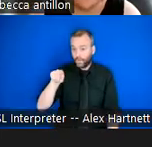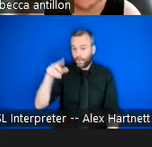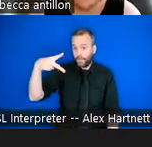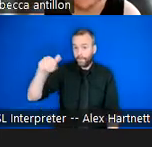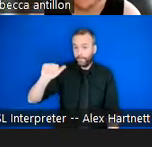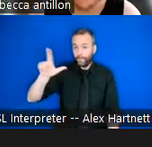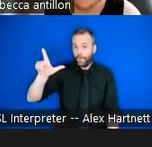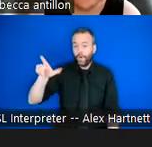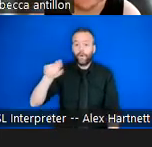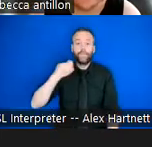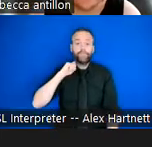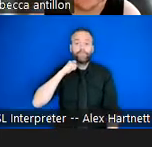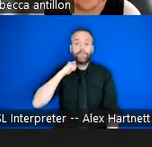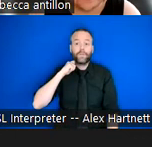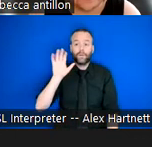mute.